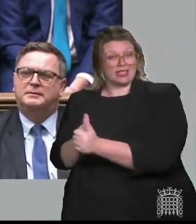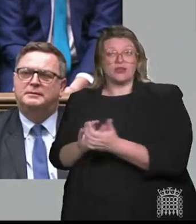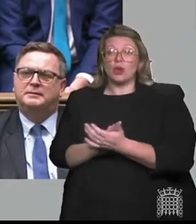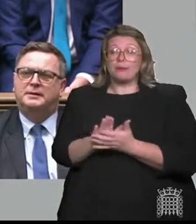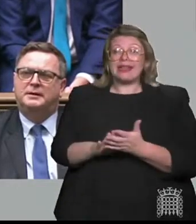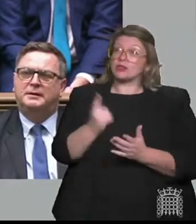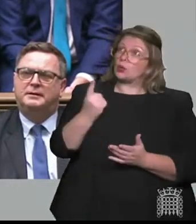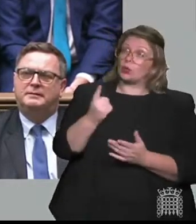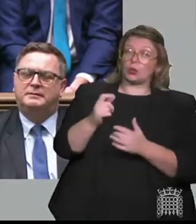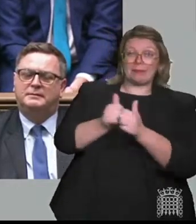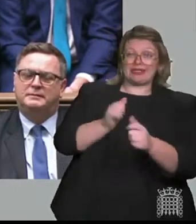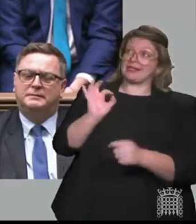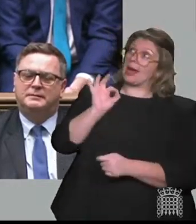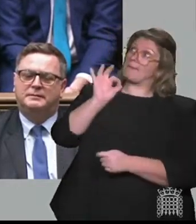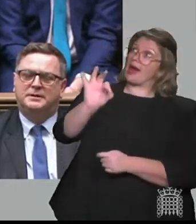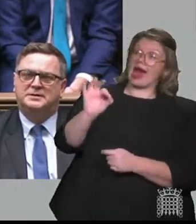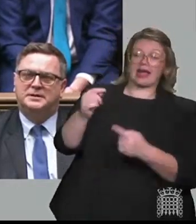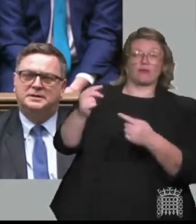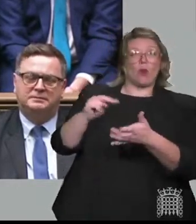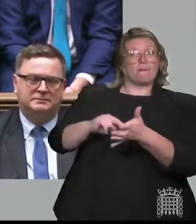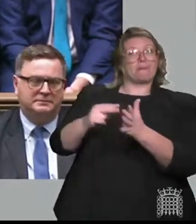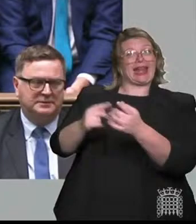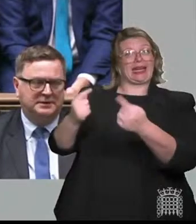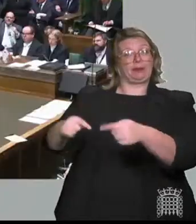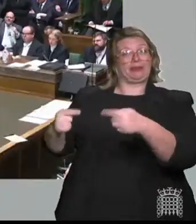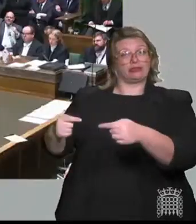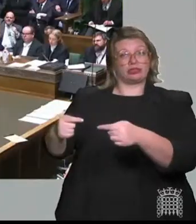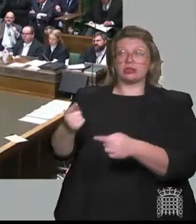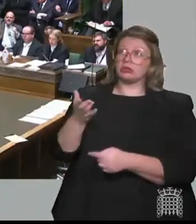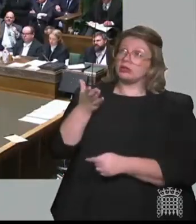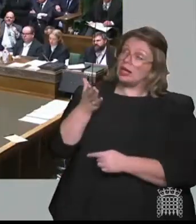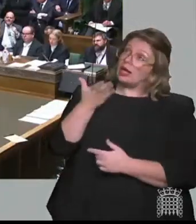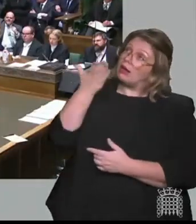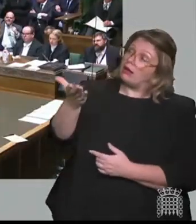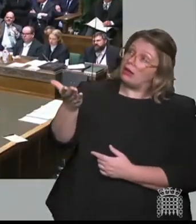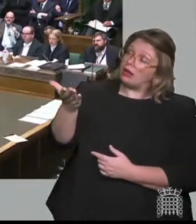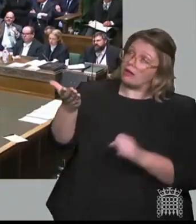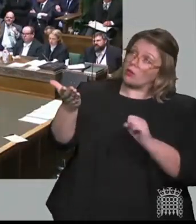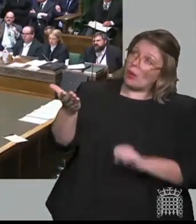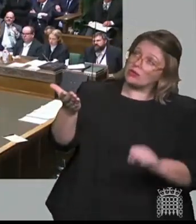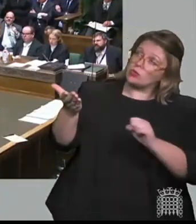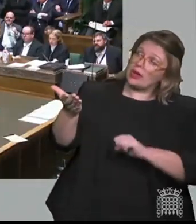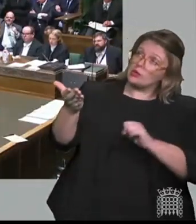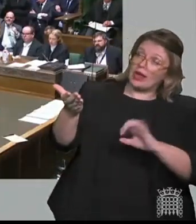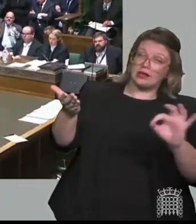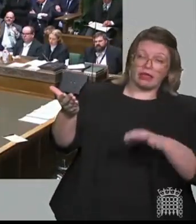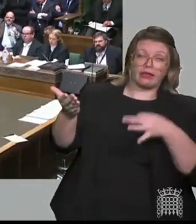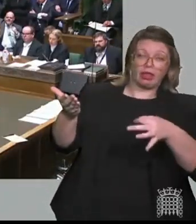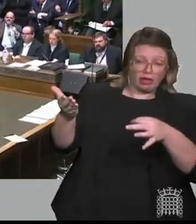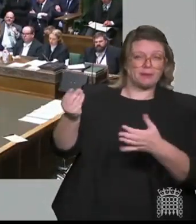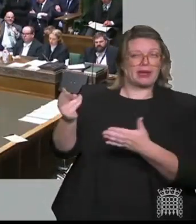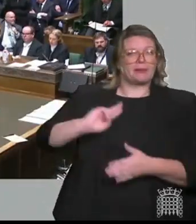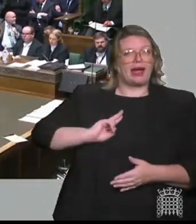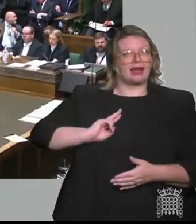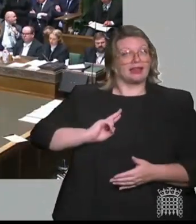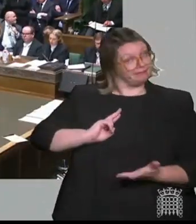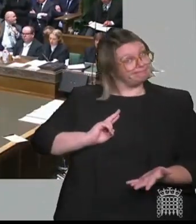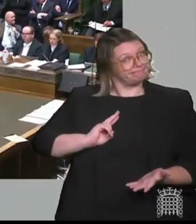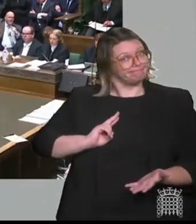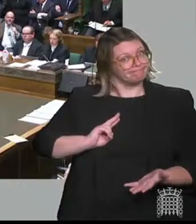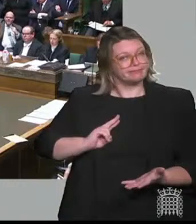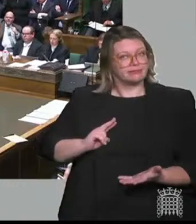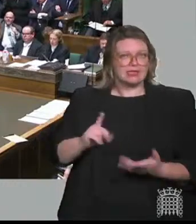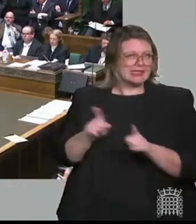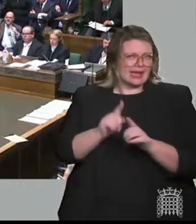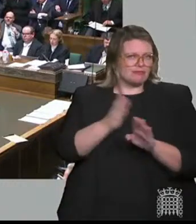money back, just as would be the case in the private sector. Now, many planning applications are for